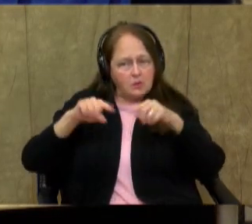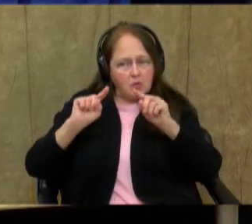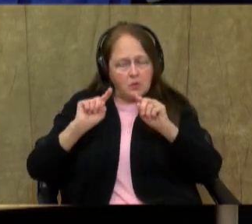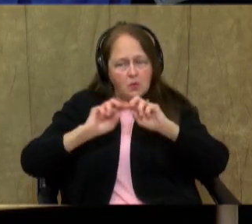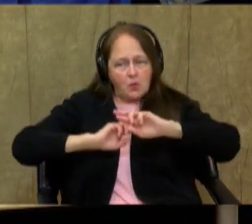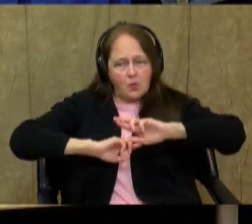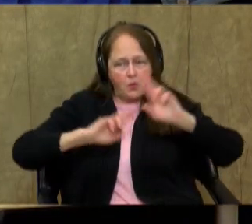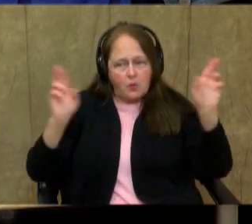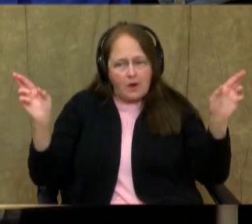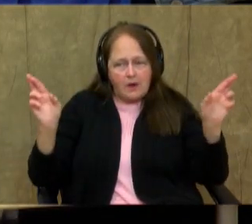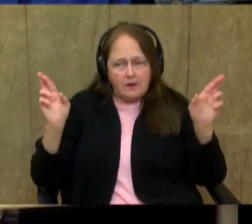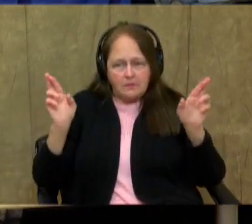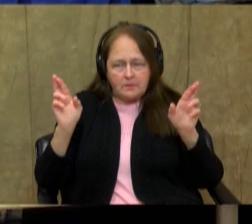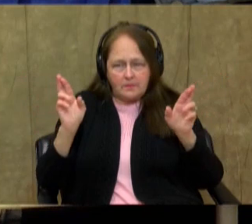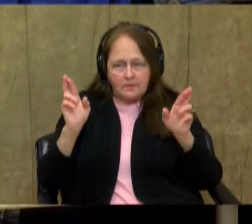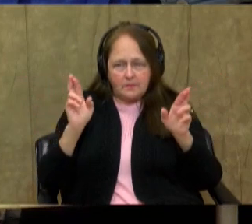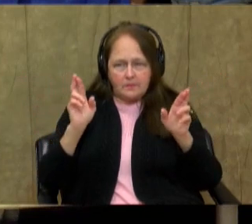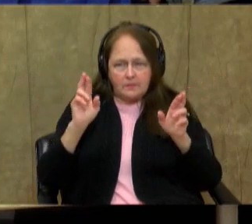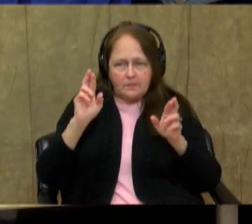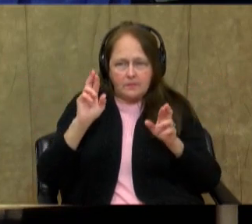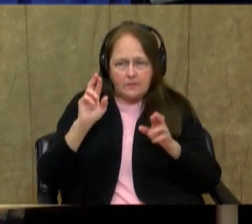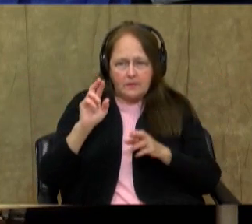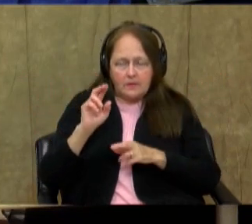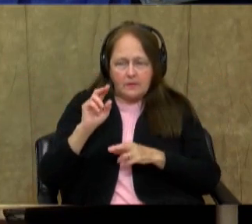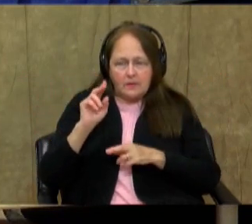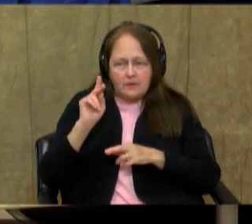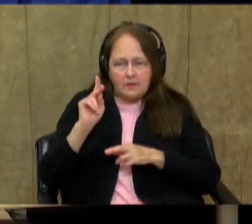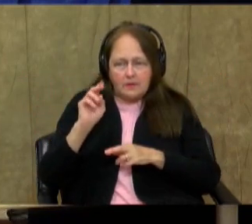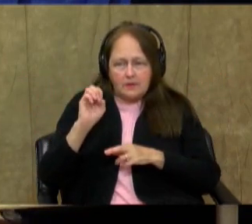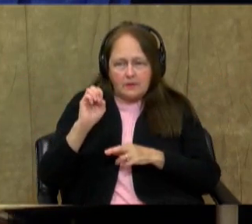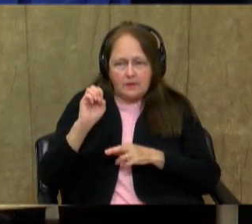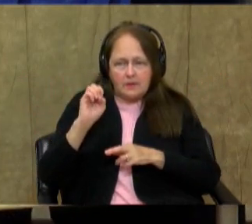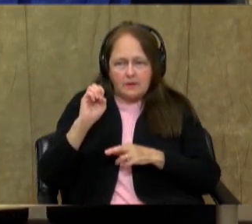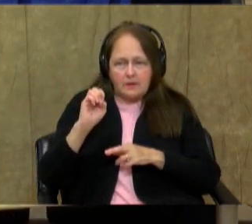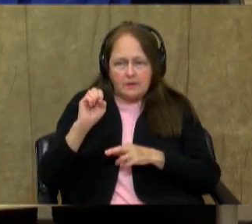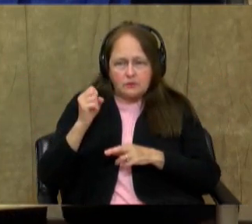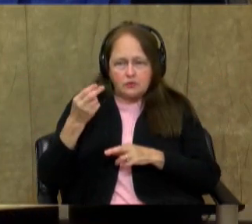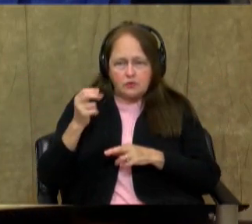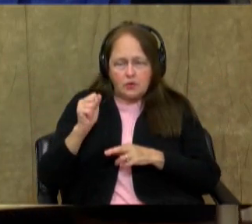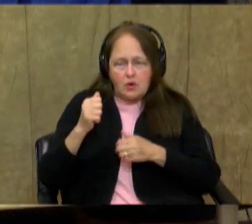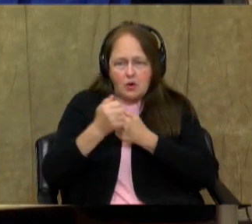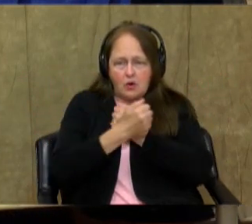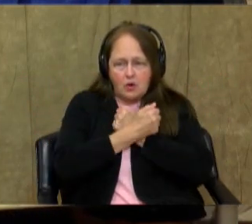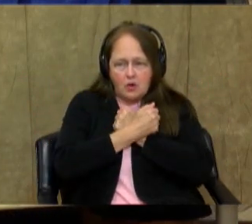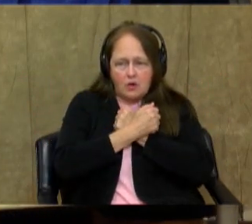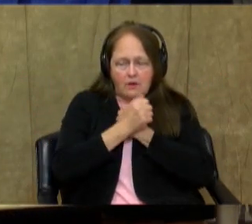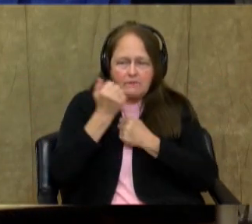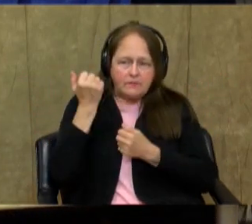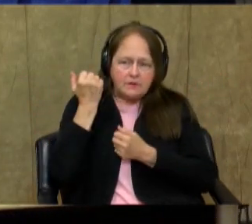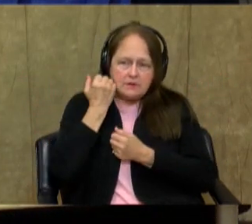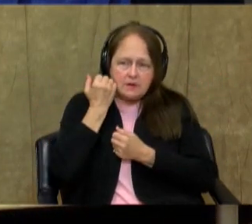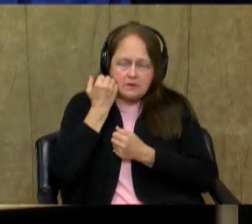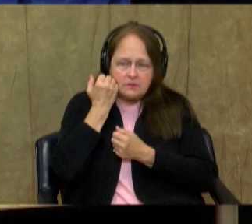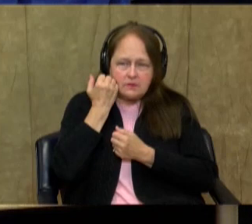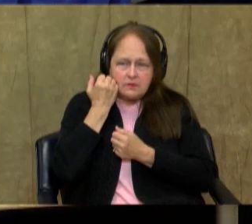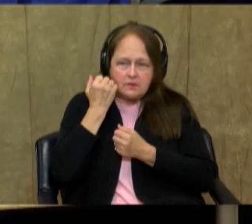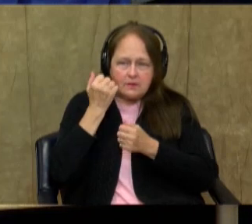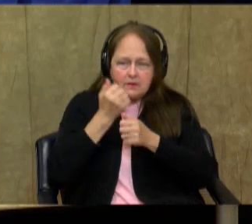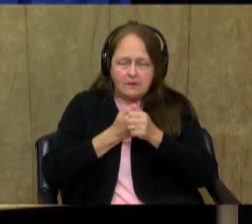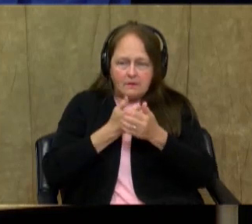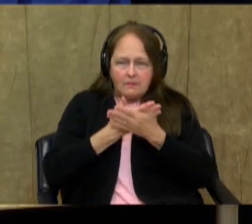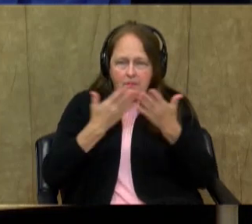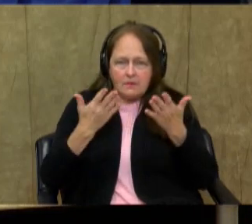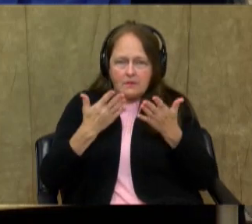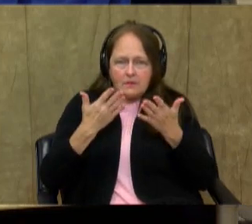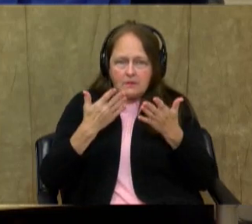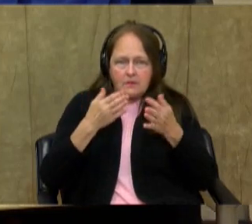She's ready. Our main idea is the fact that Keisha loves the dentist. Everything that